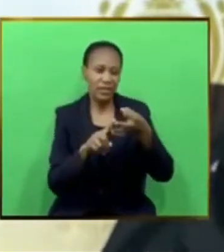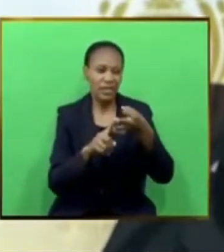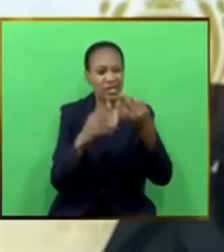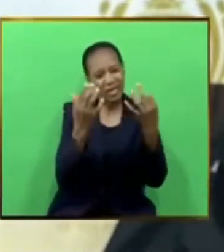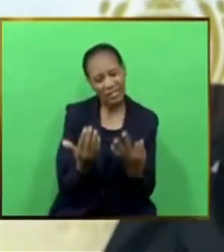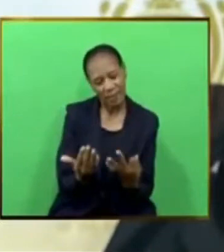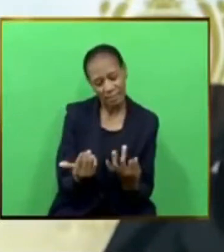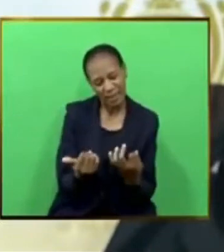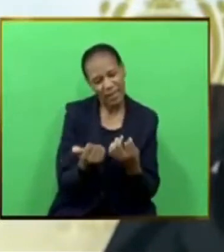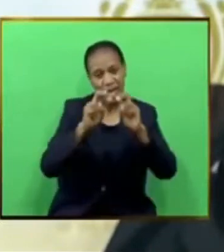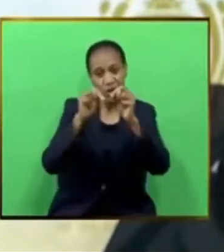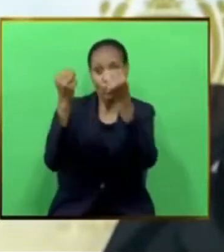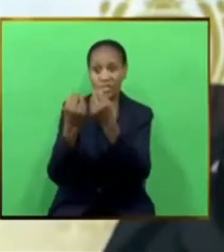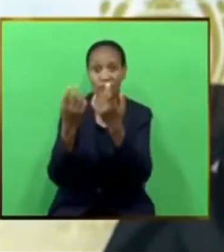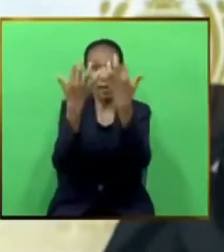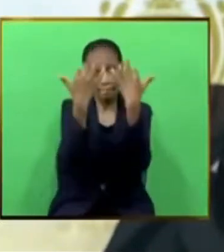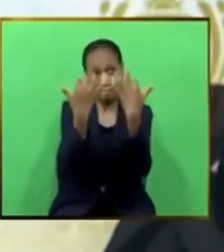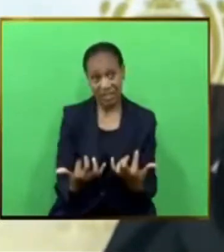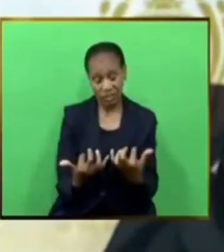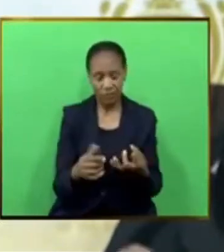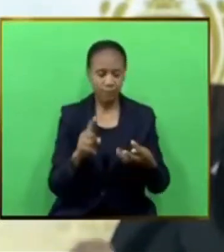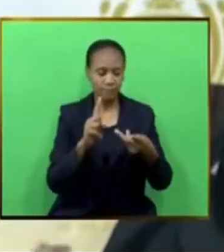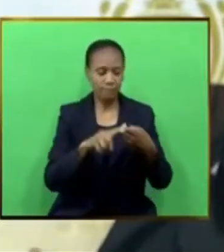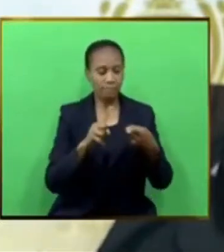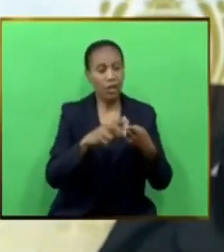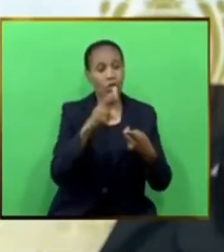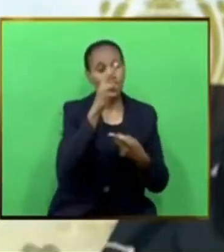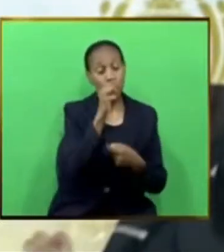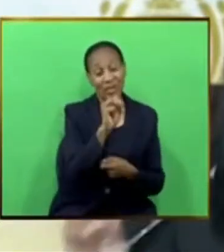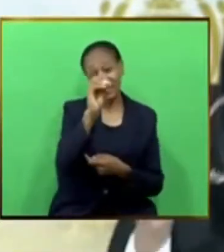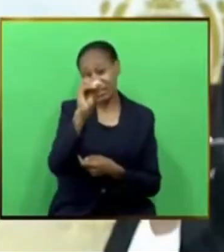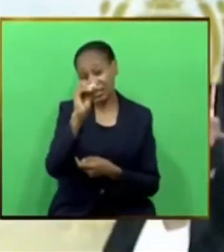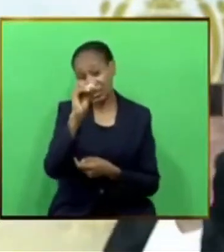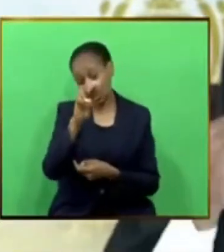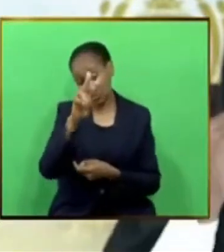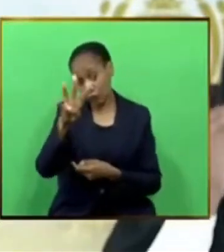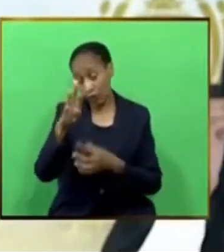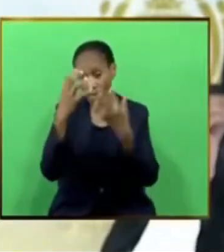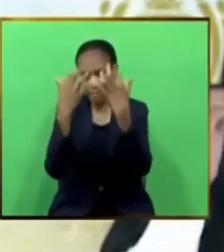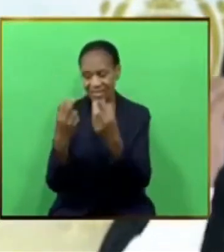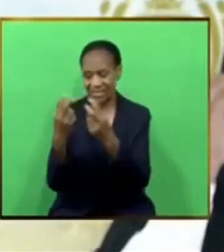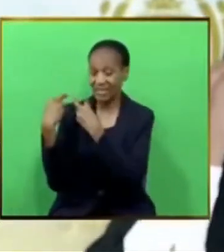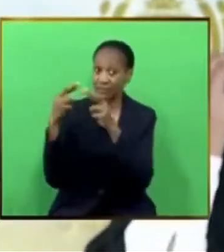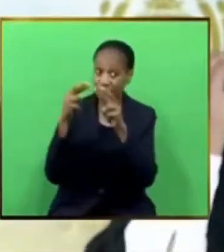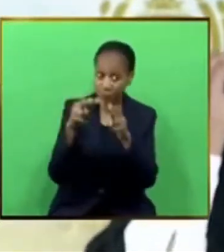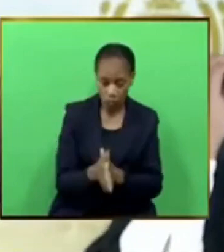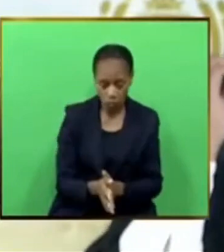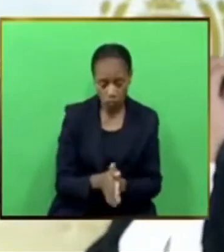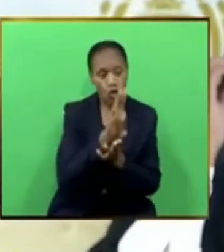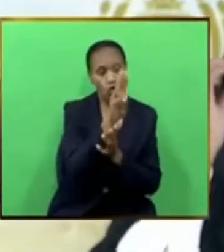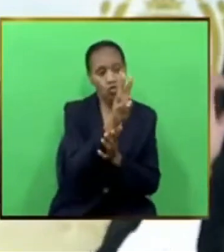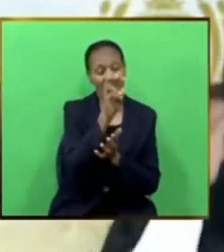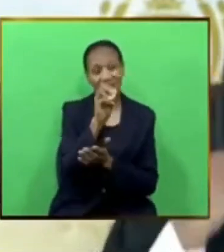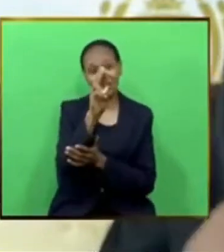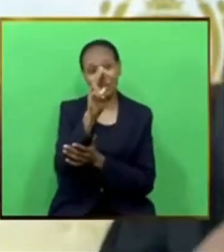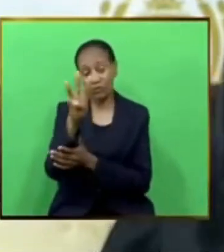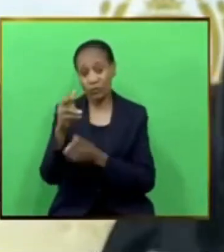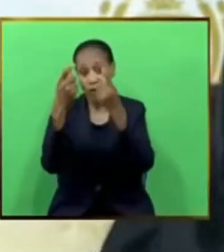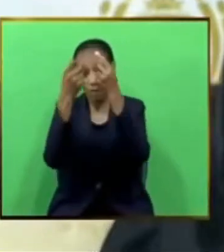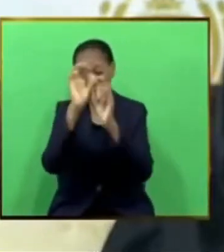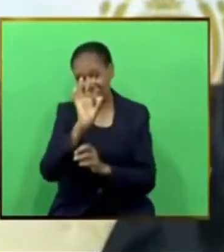of national expenditure, the 2024 Budget Review, the 2024 Fiscal